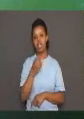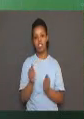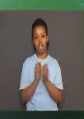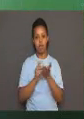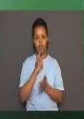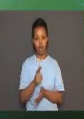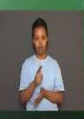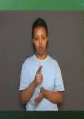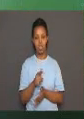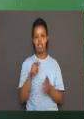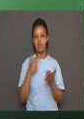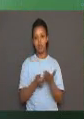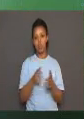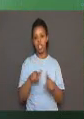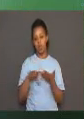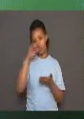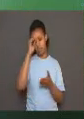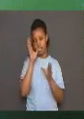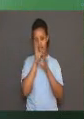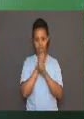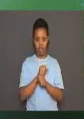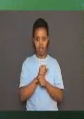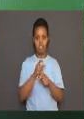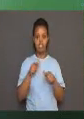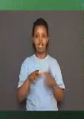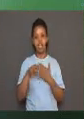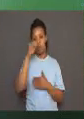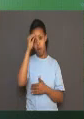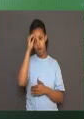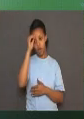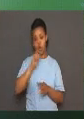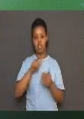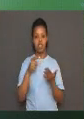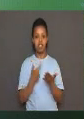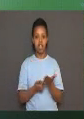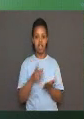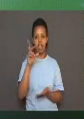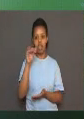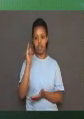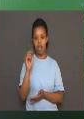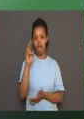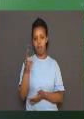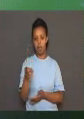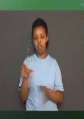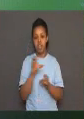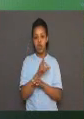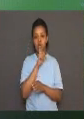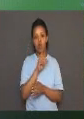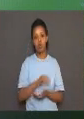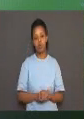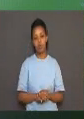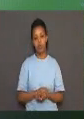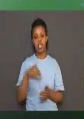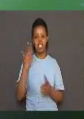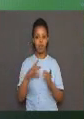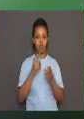We have reached the end of our lesson. Today, we have learned about dihybrid